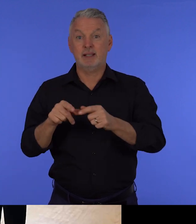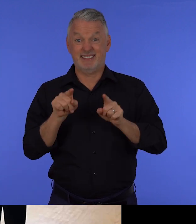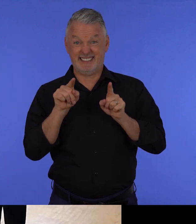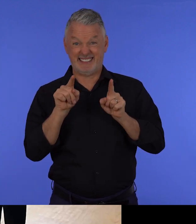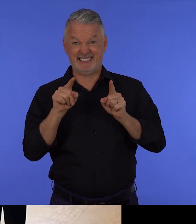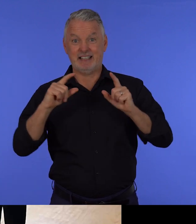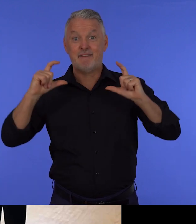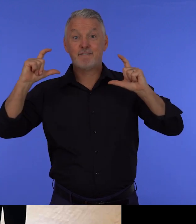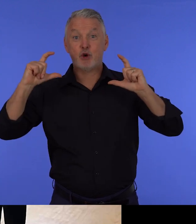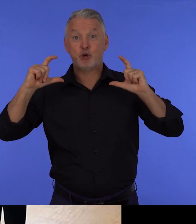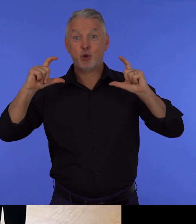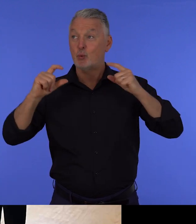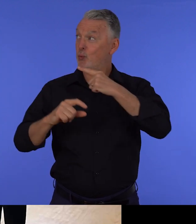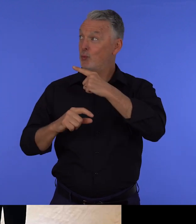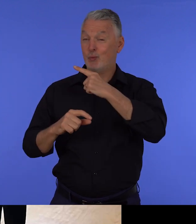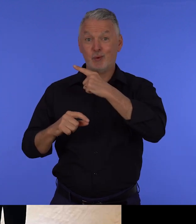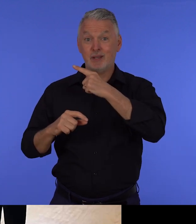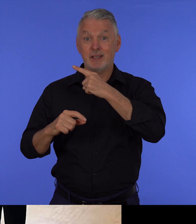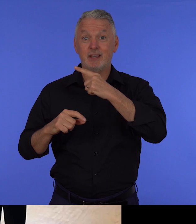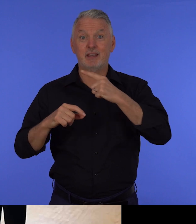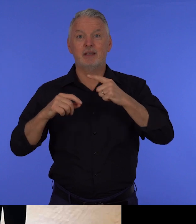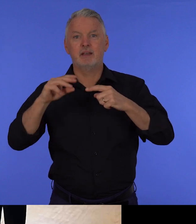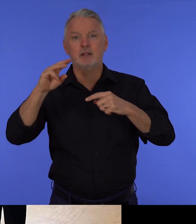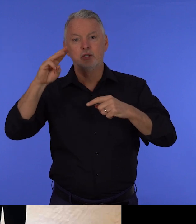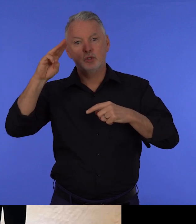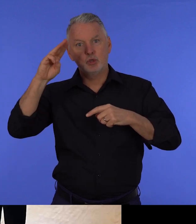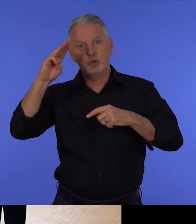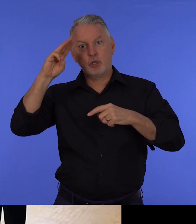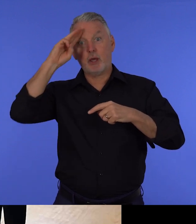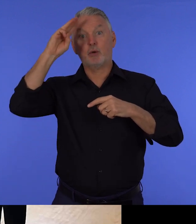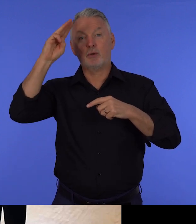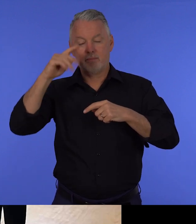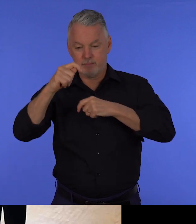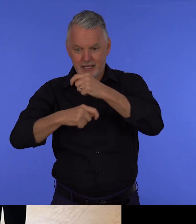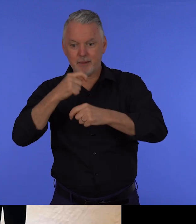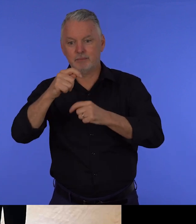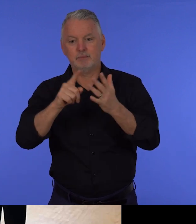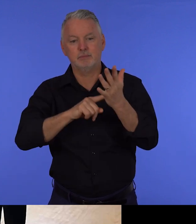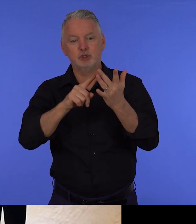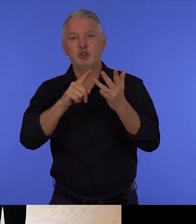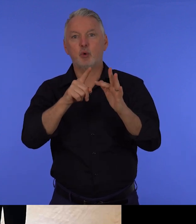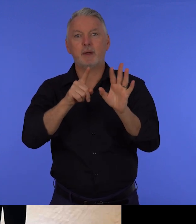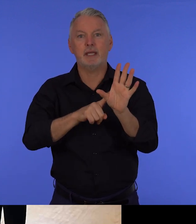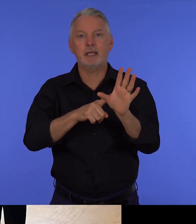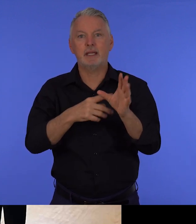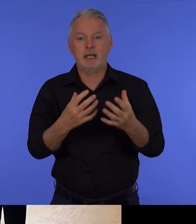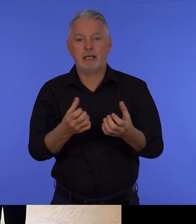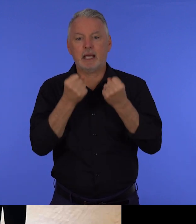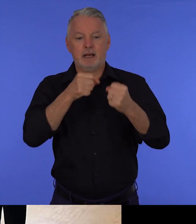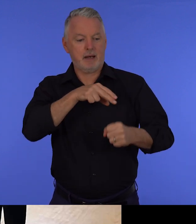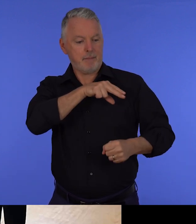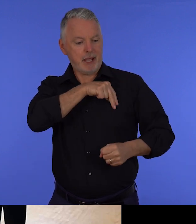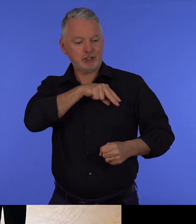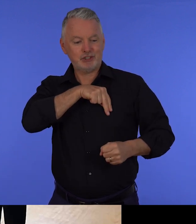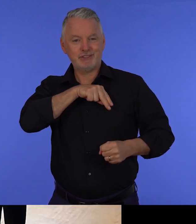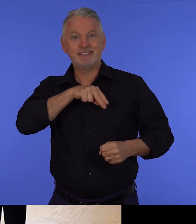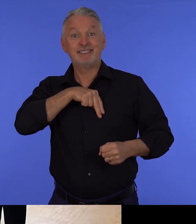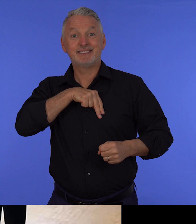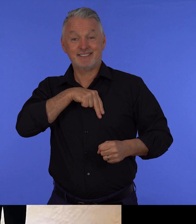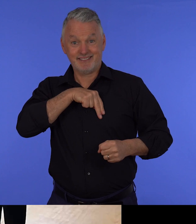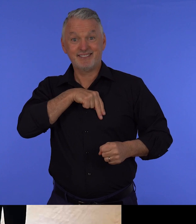group, and this is a photo of our little girl making her promise as a Joey and getting